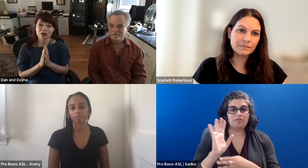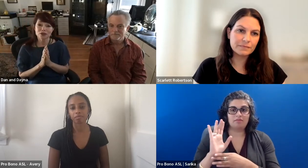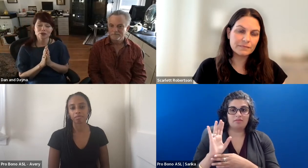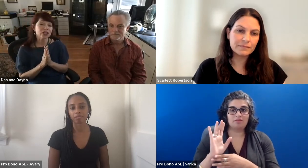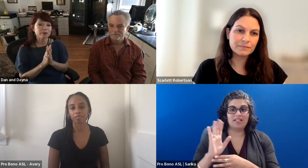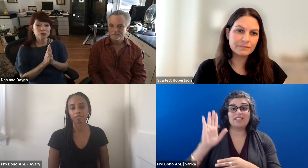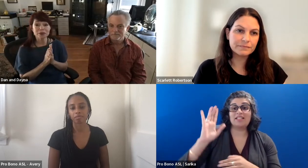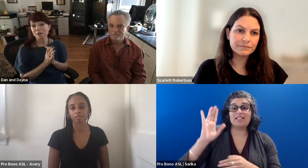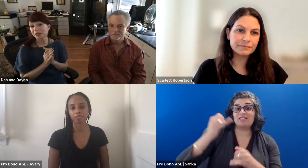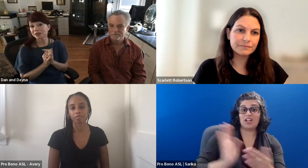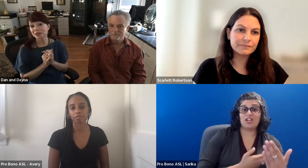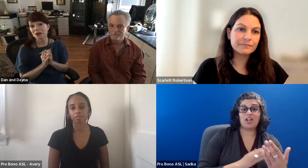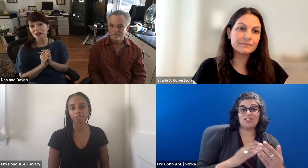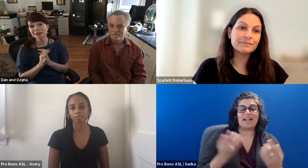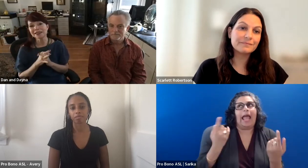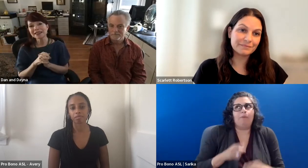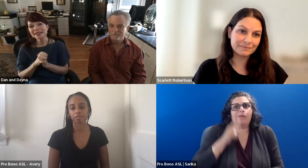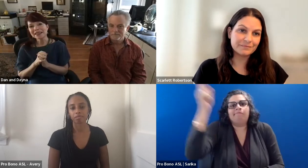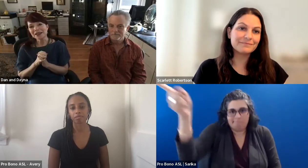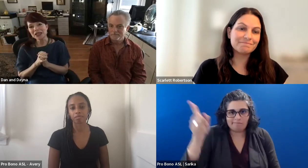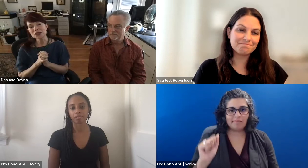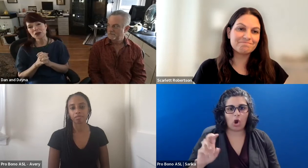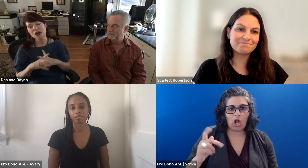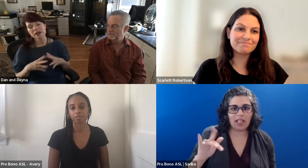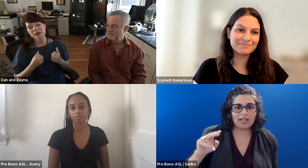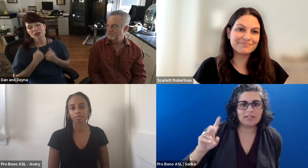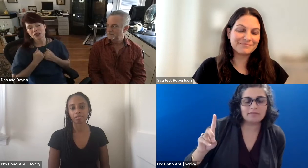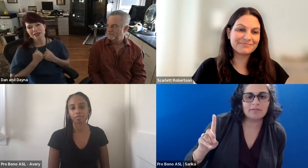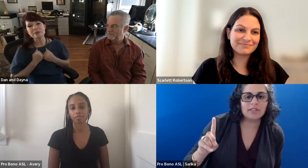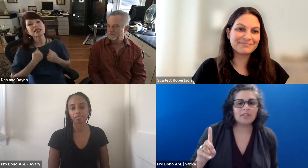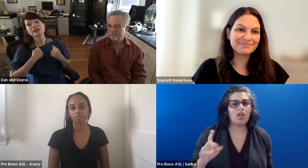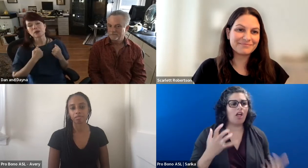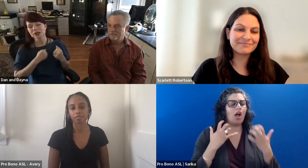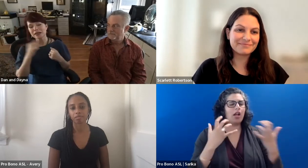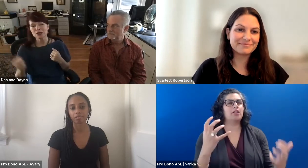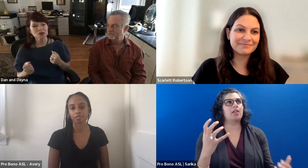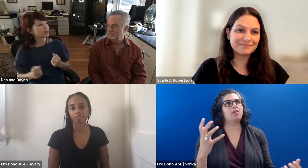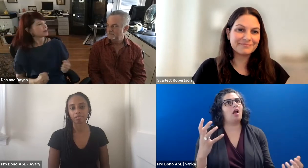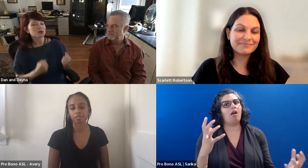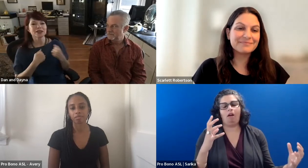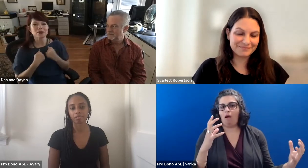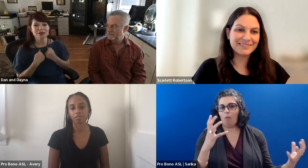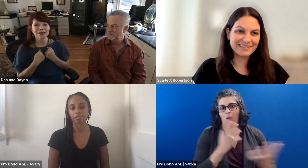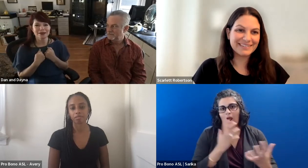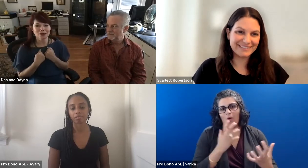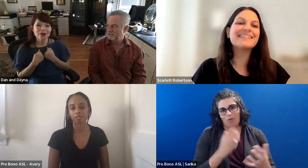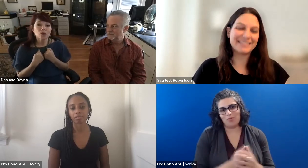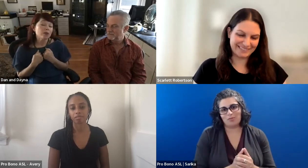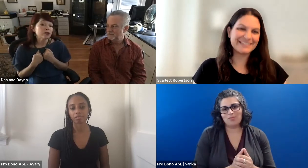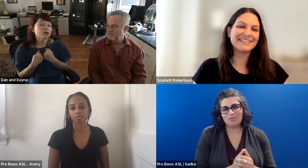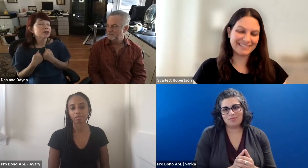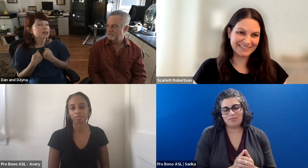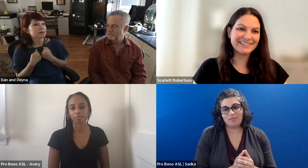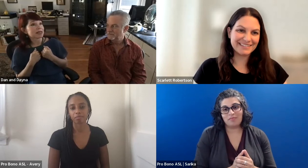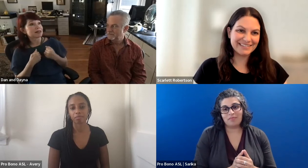final concert, which happened to take place in Auckland. And so the audience I mean, they were excited about the whole thing, but of course that was like, you know, when